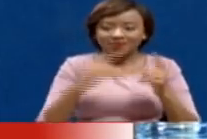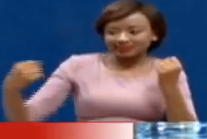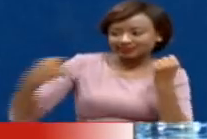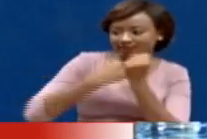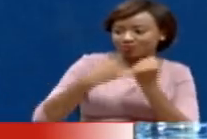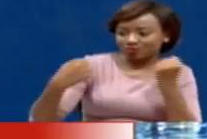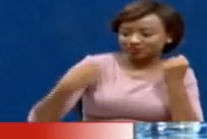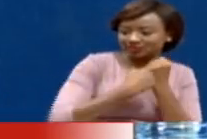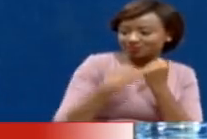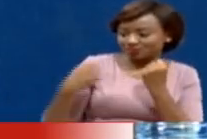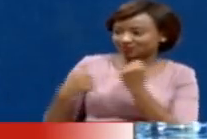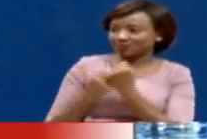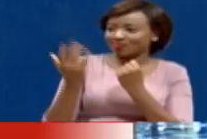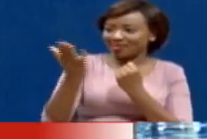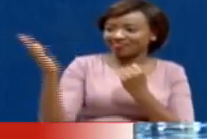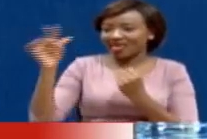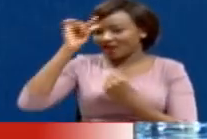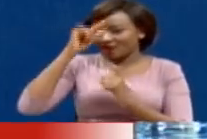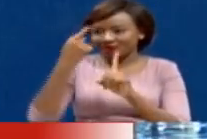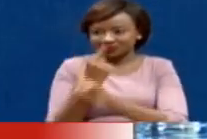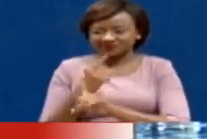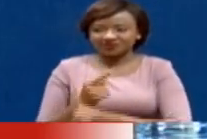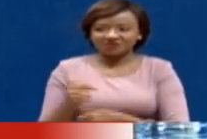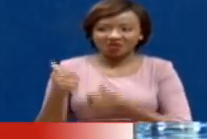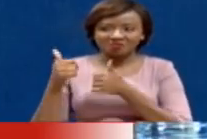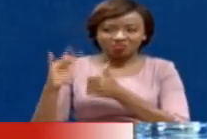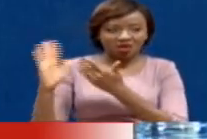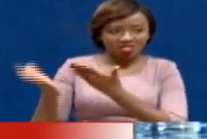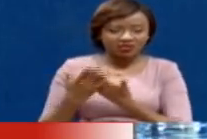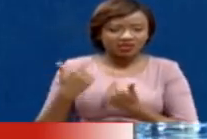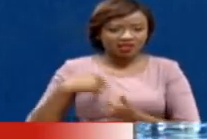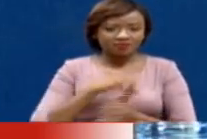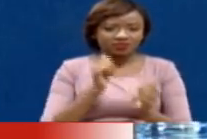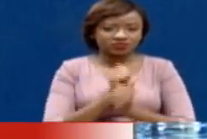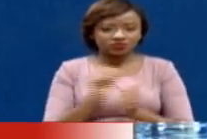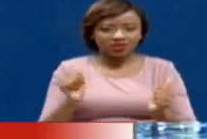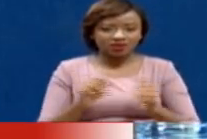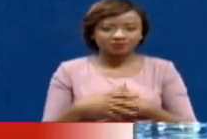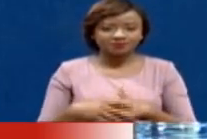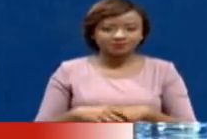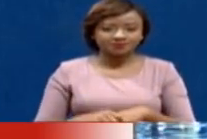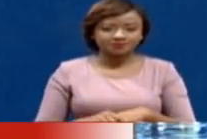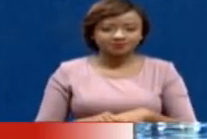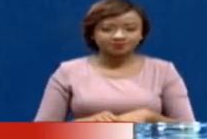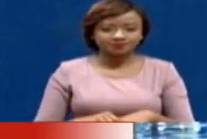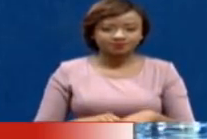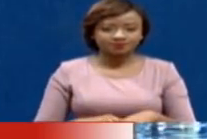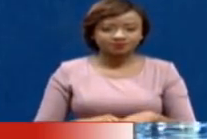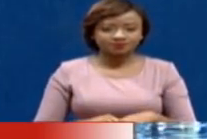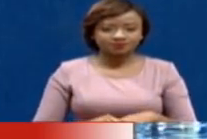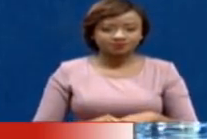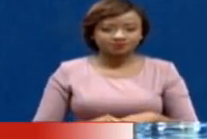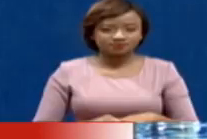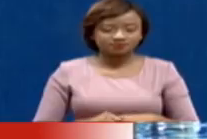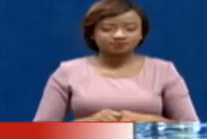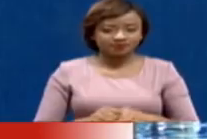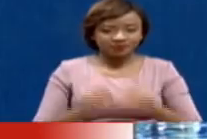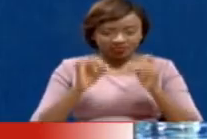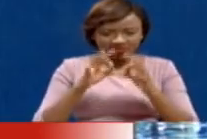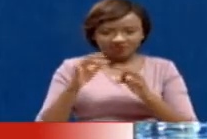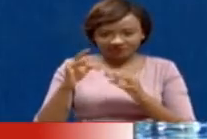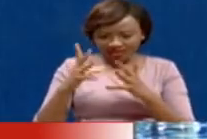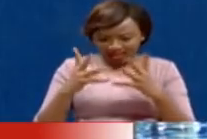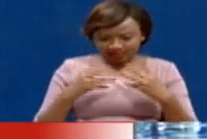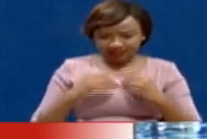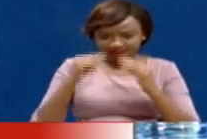from our friendly government and what the government has put in the pipeline, if we take these measures into